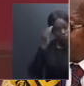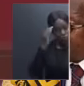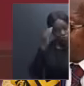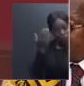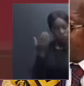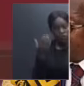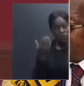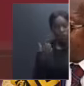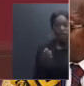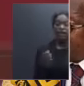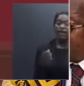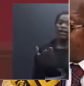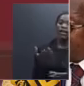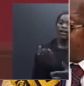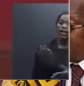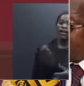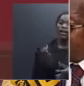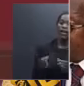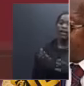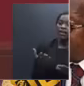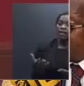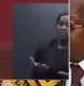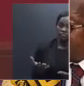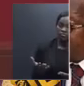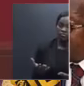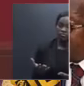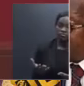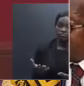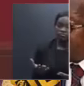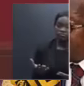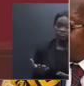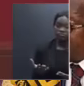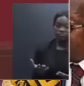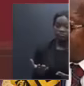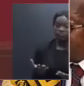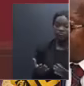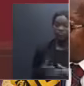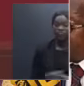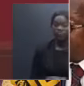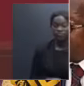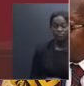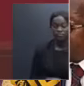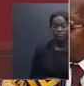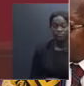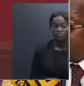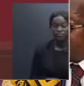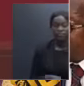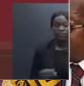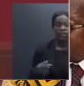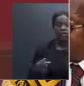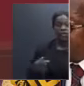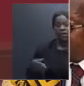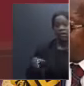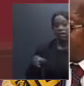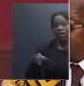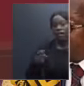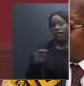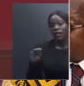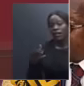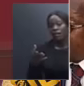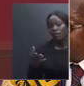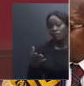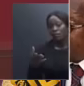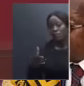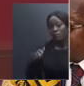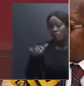full complement that they want to make sure it's maintained. Which full complement I am not